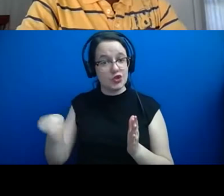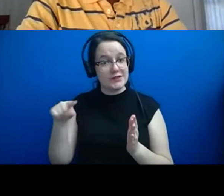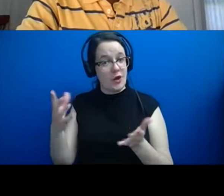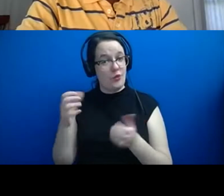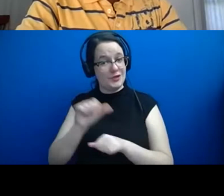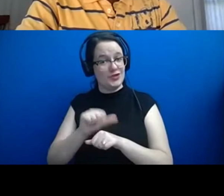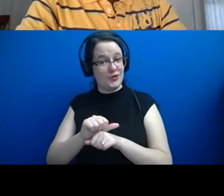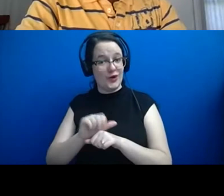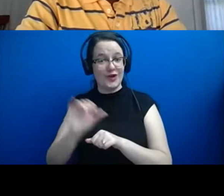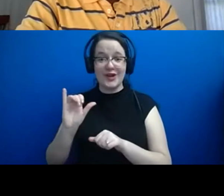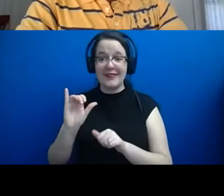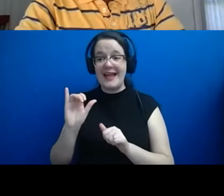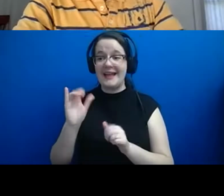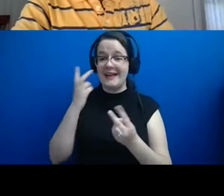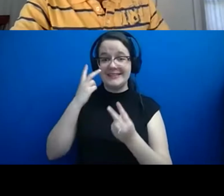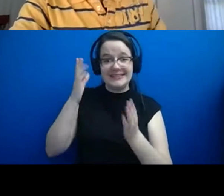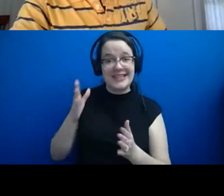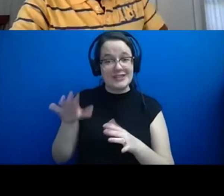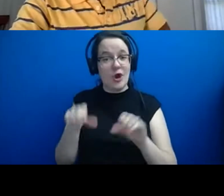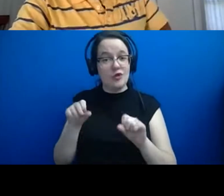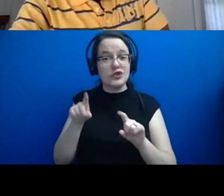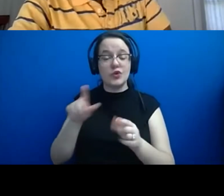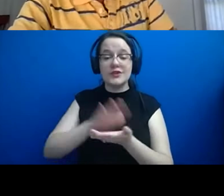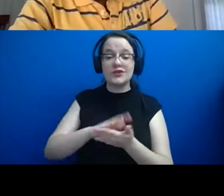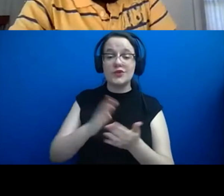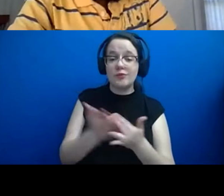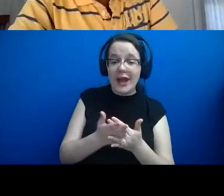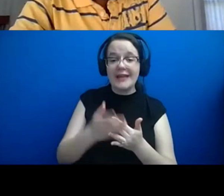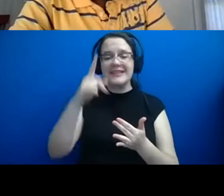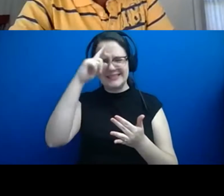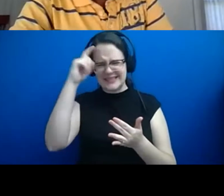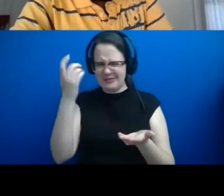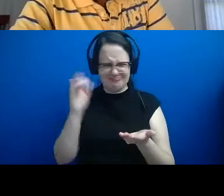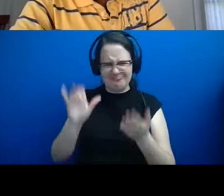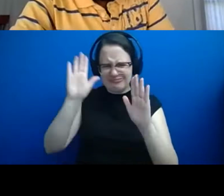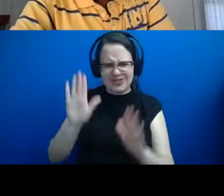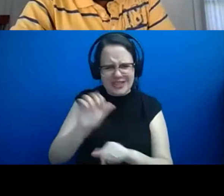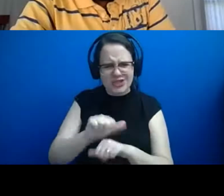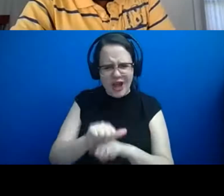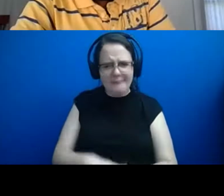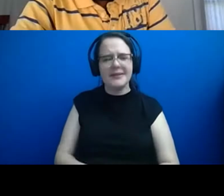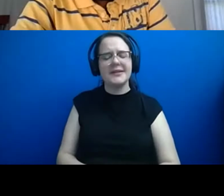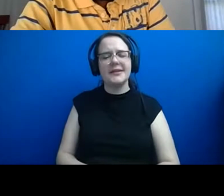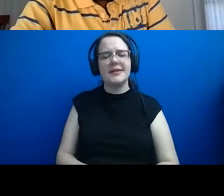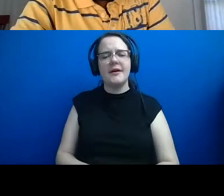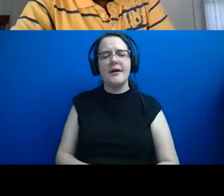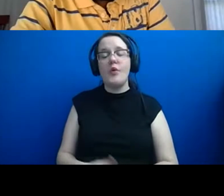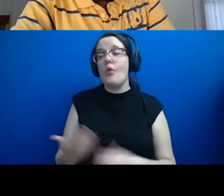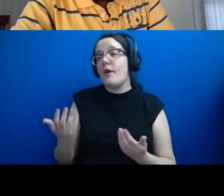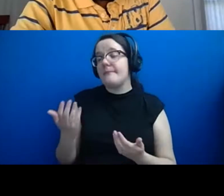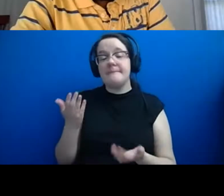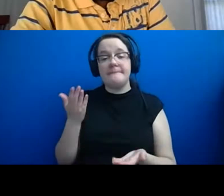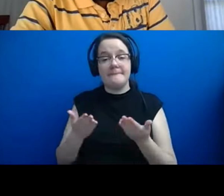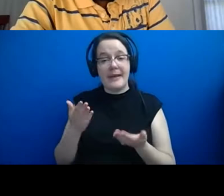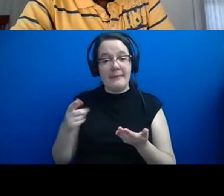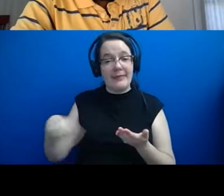guest hosts, you know, on school breaks and in the summer, it's a great, great job, or would like to